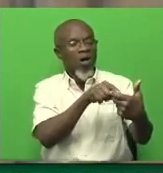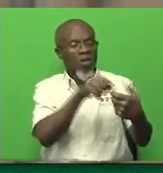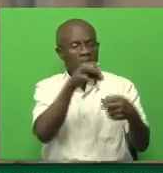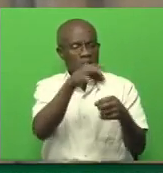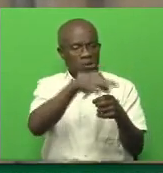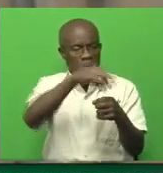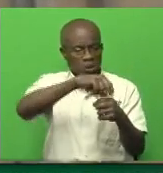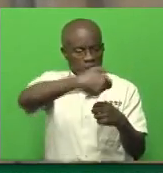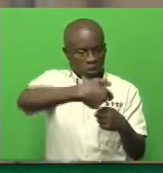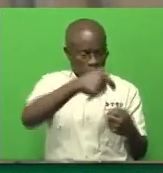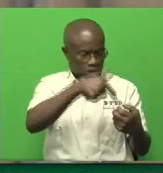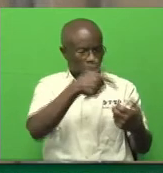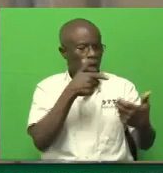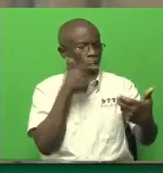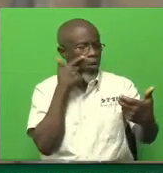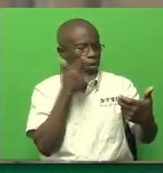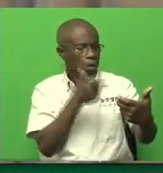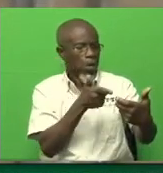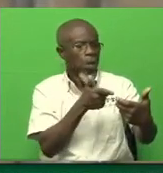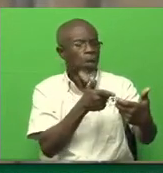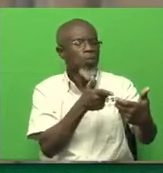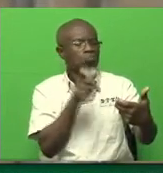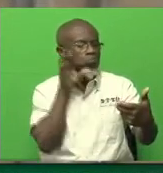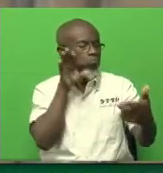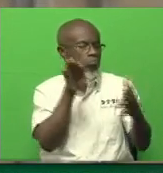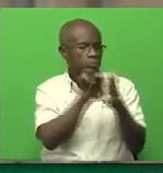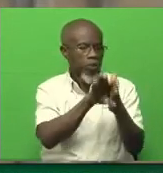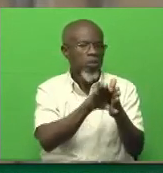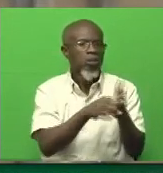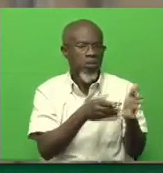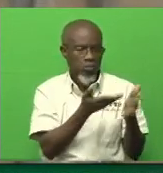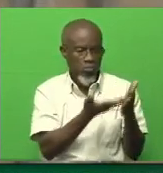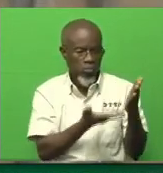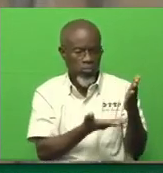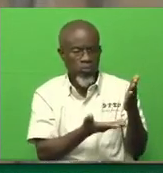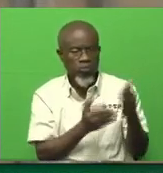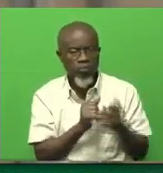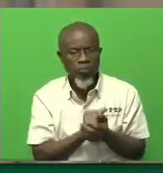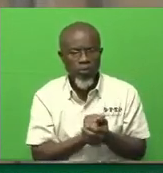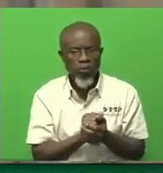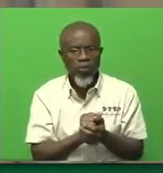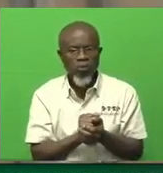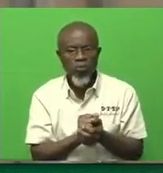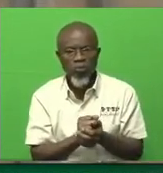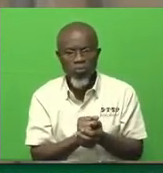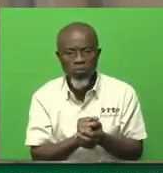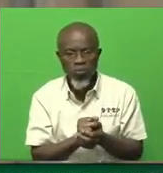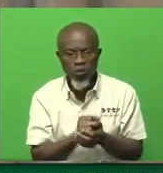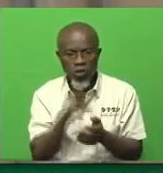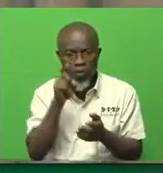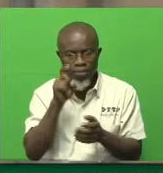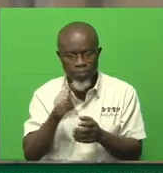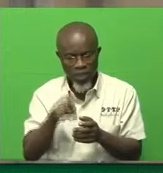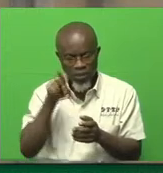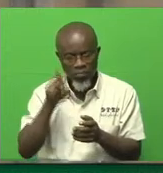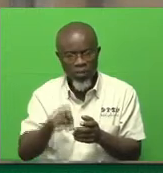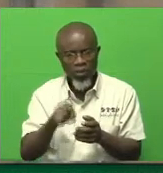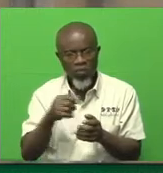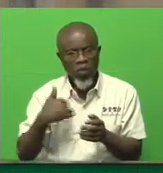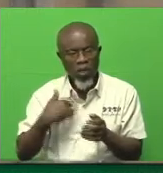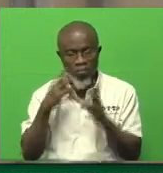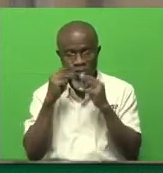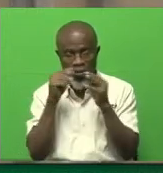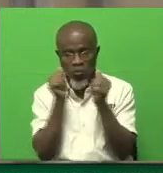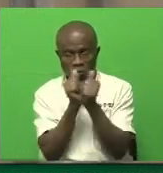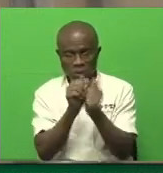fear treatment commission and Ministry of children industry they also had meetings with the Trinidad Tobago Police Service